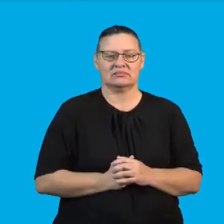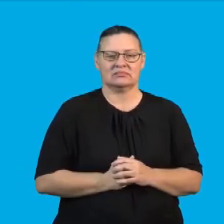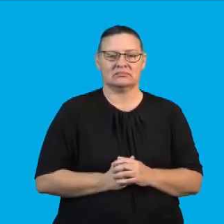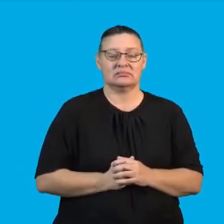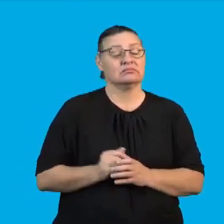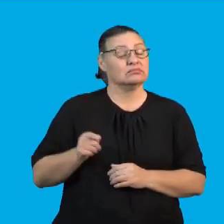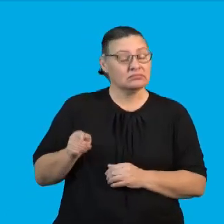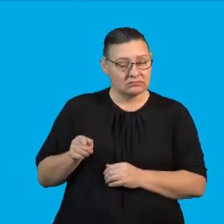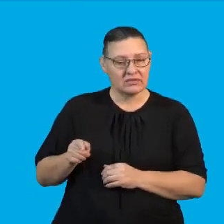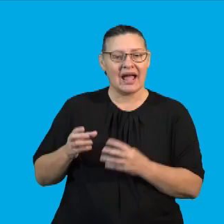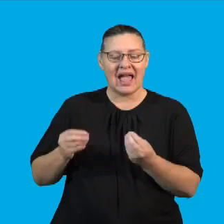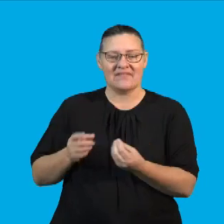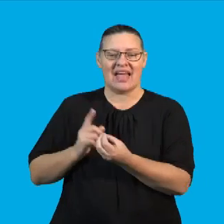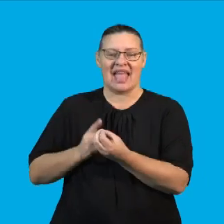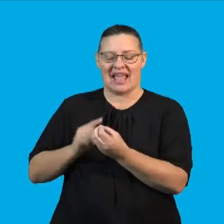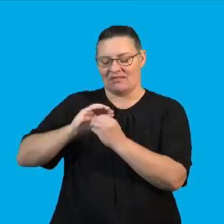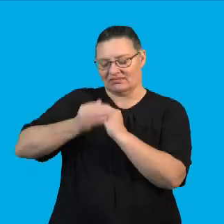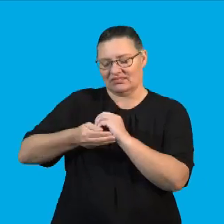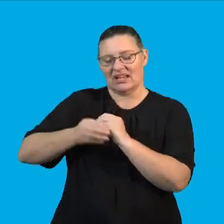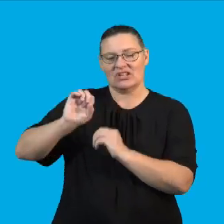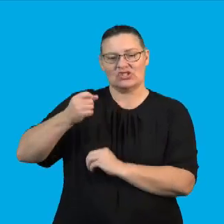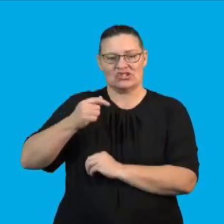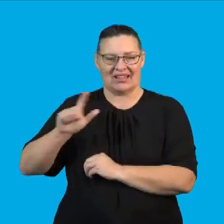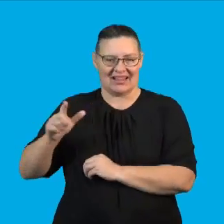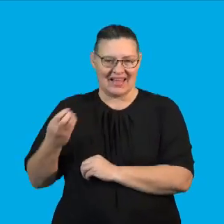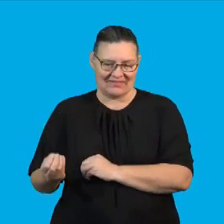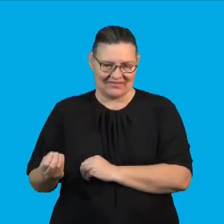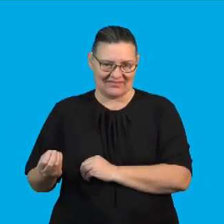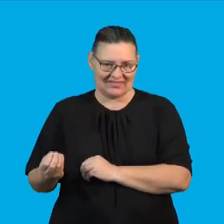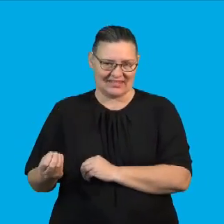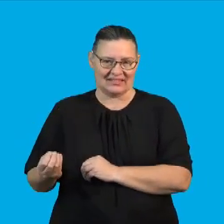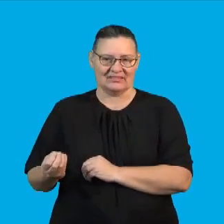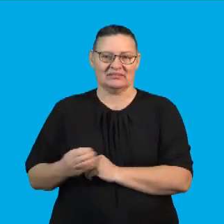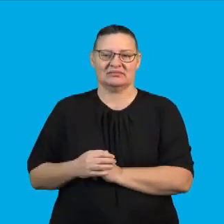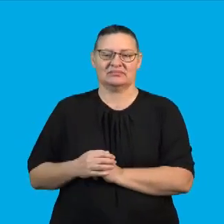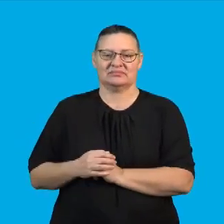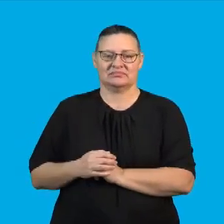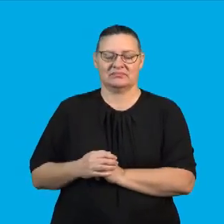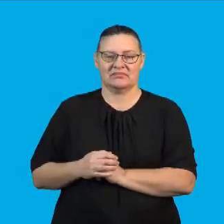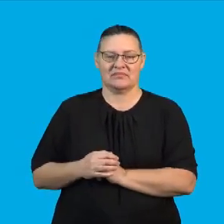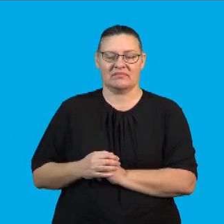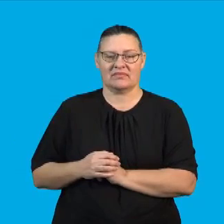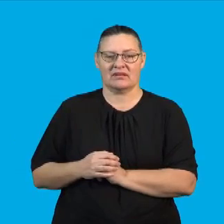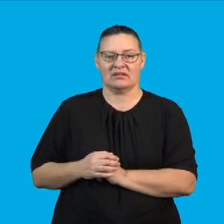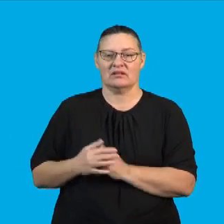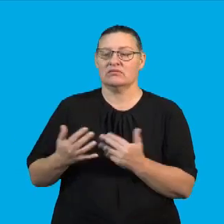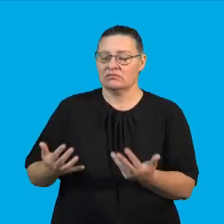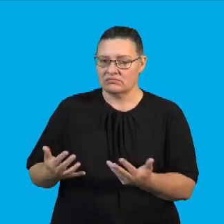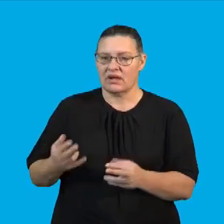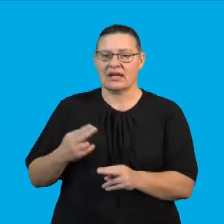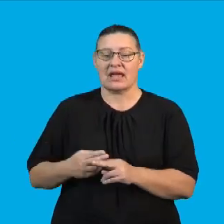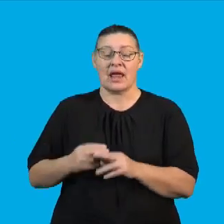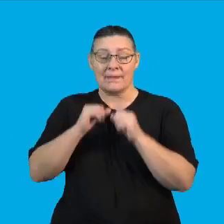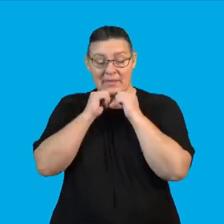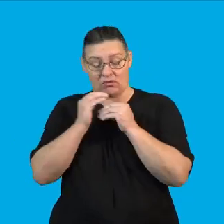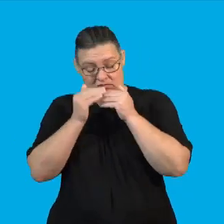to 60. And these ones for the reptiles, now they've got a shell. They are protected by a leathery